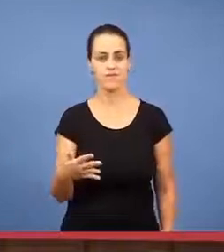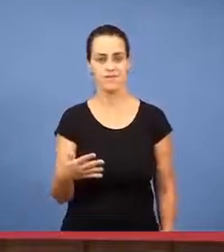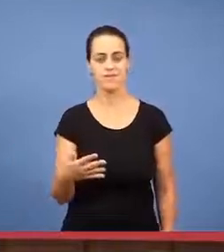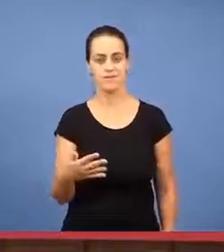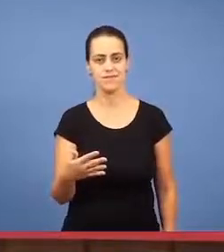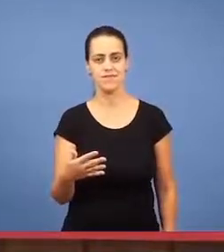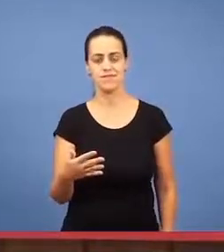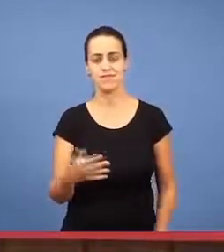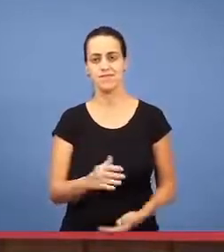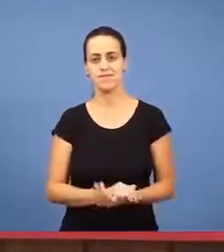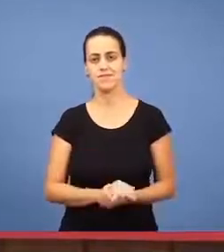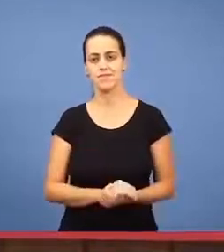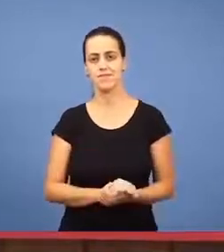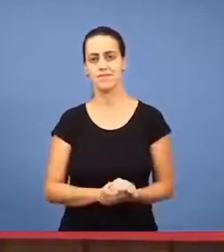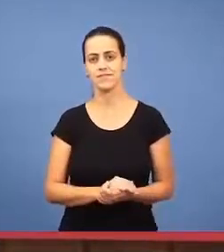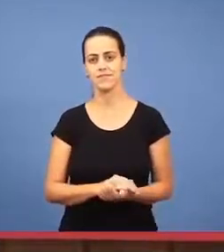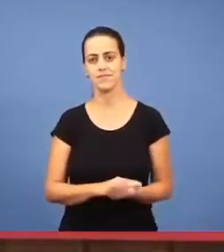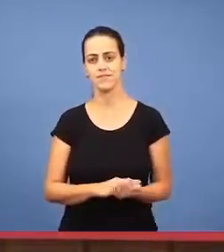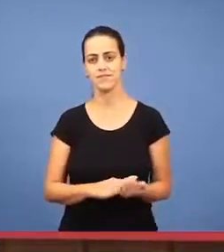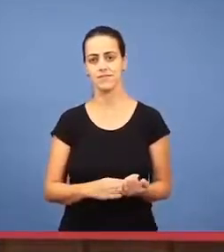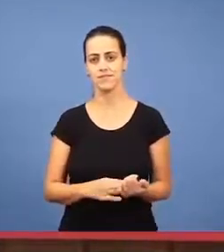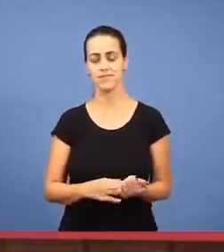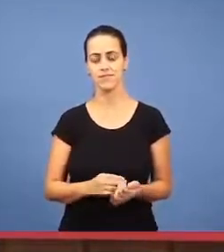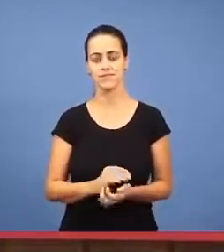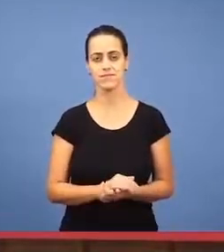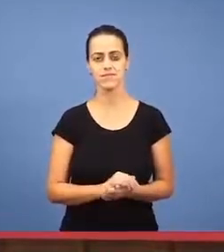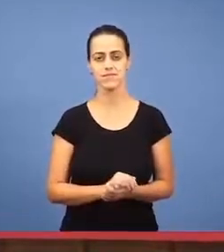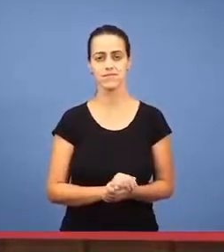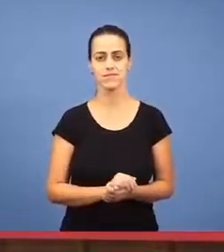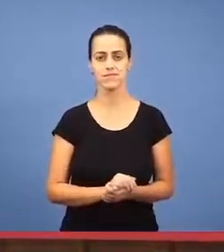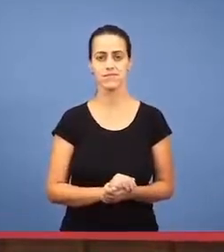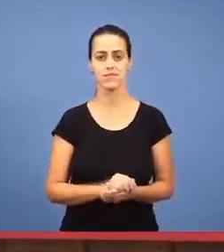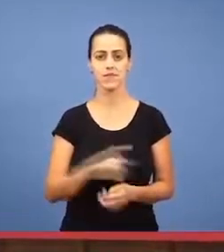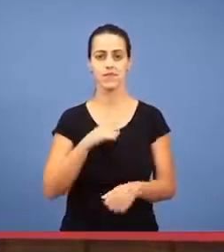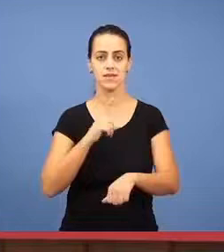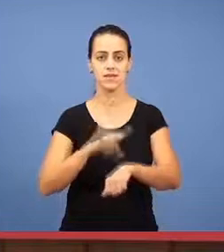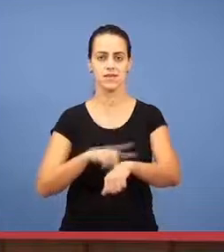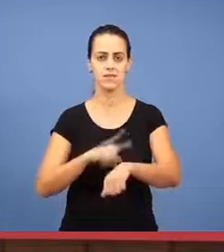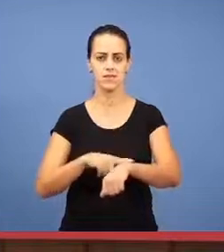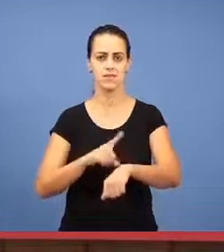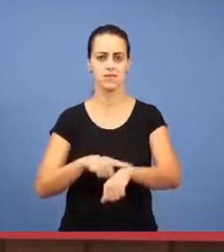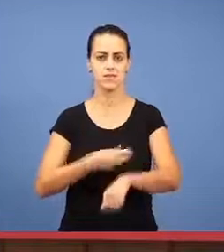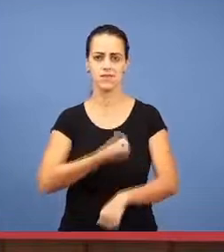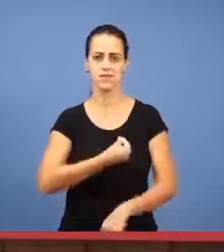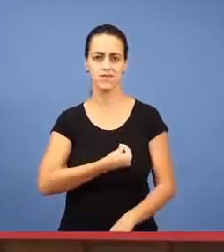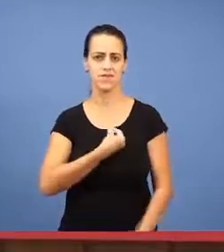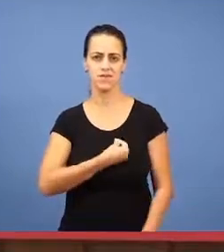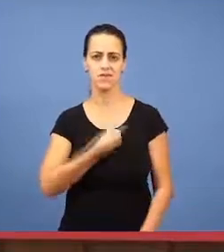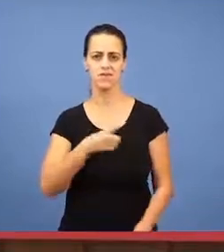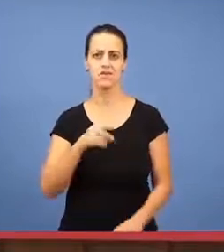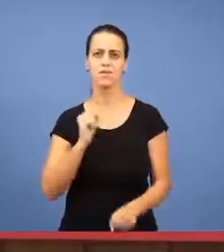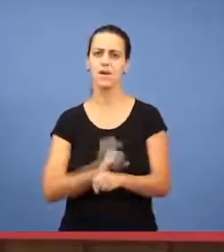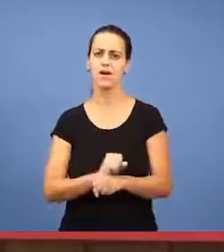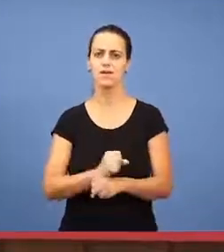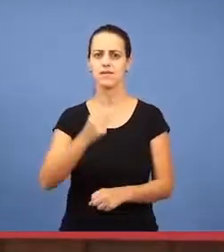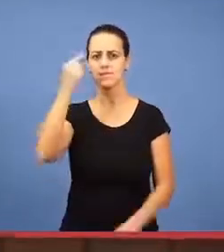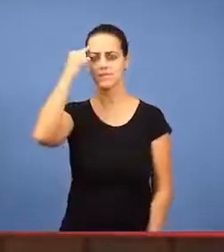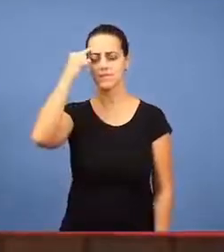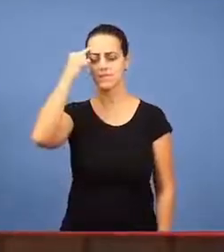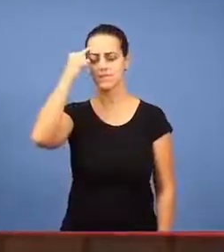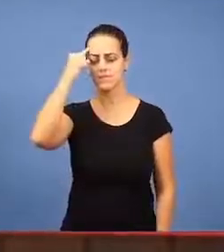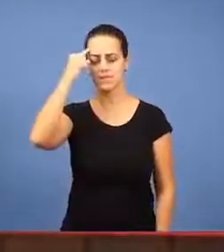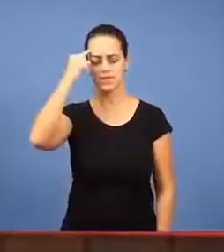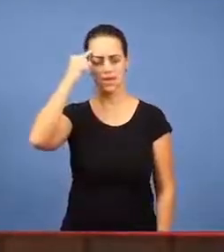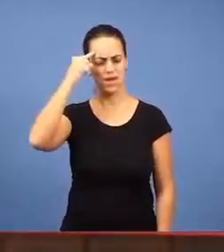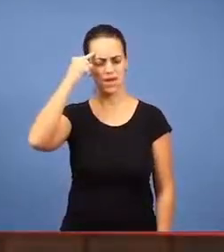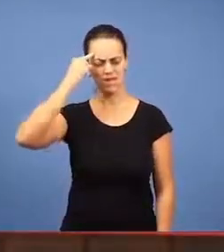new things, right? So there was a moment in our life where we stop and rip all the papers and